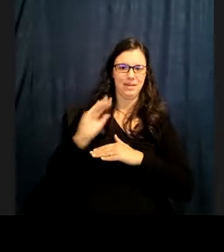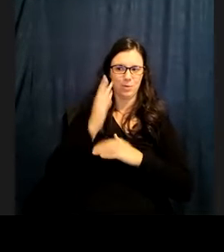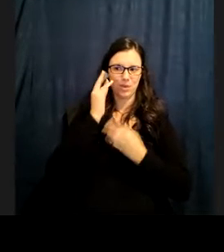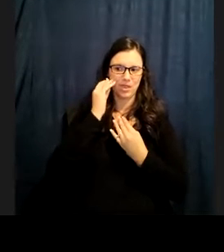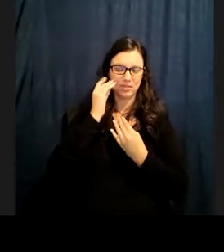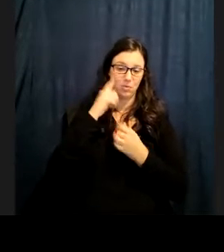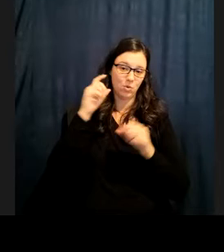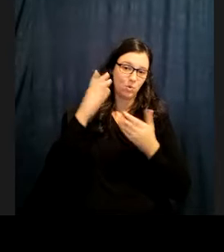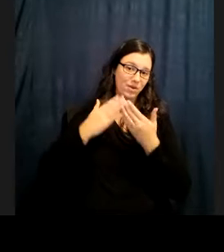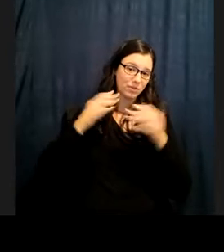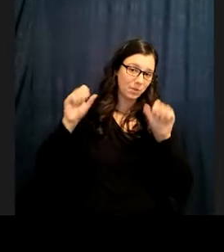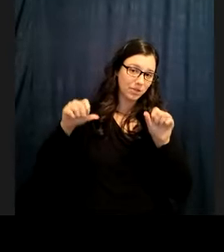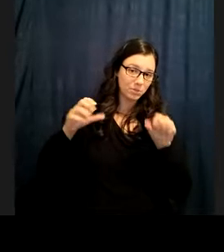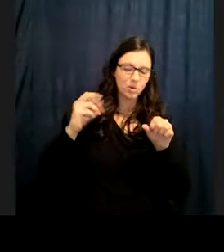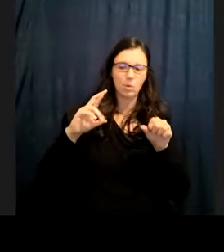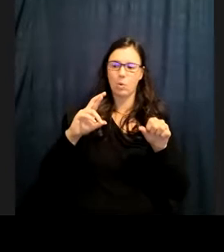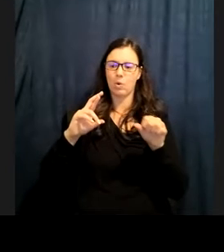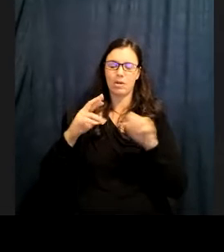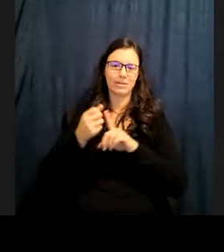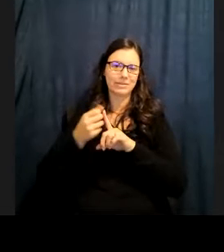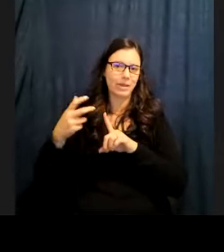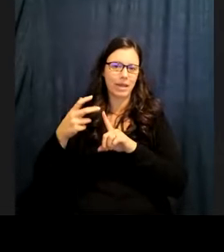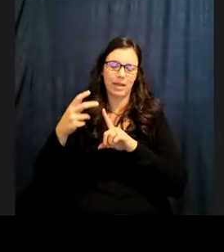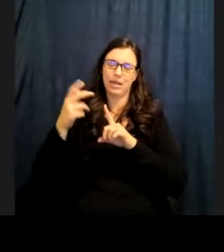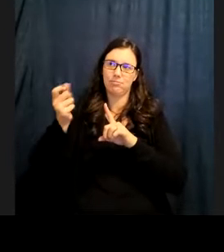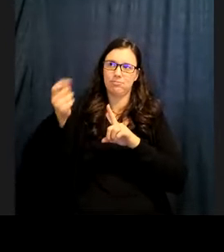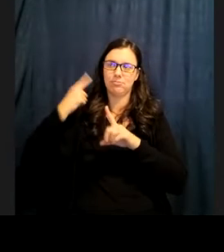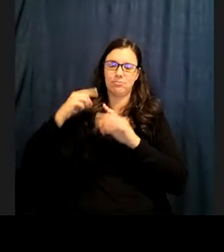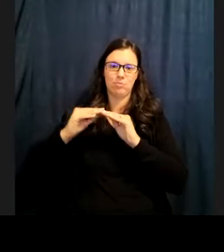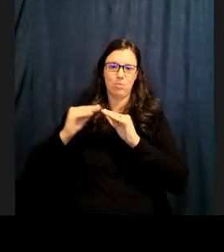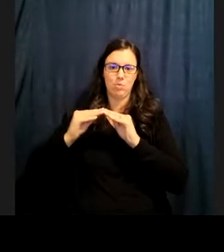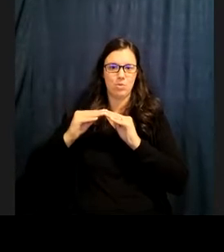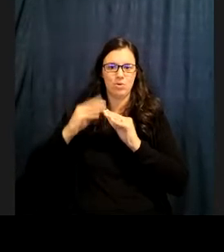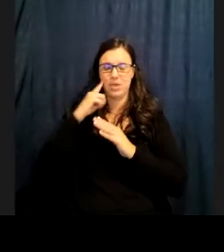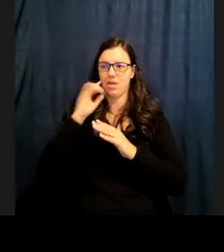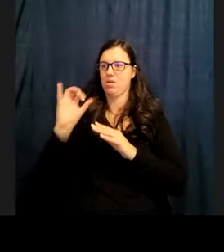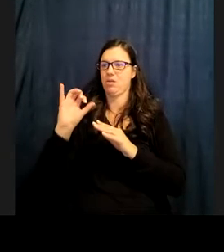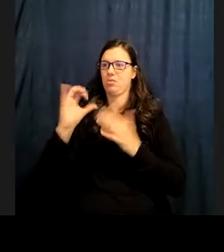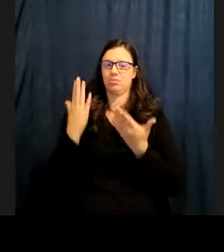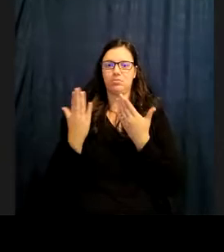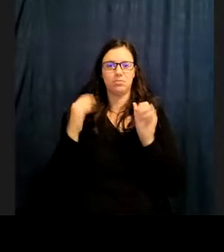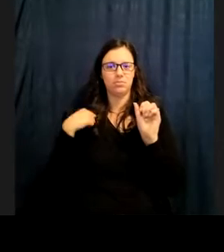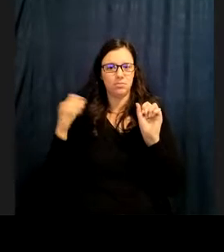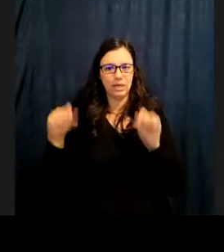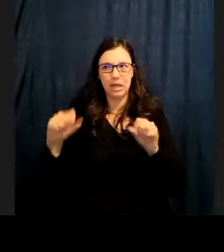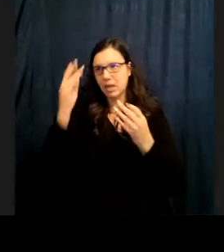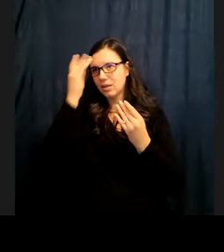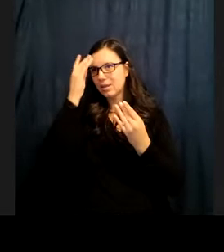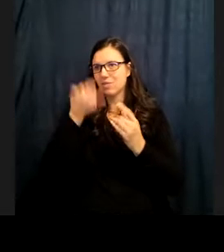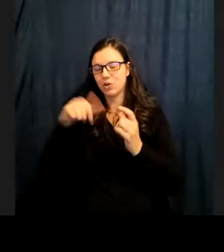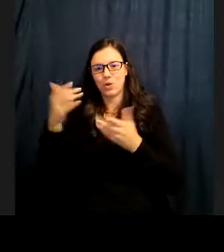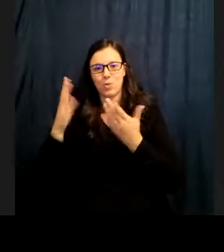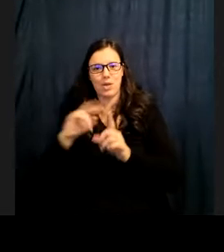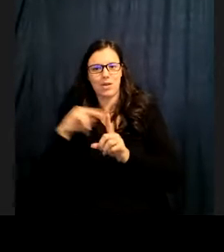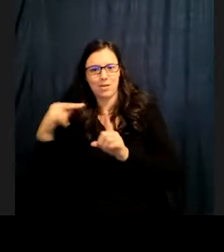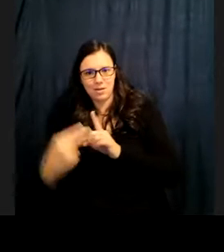possible, or maybe even expand our horizons to think, oh, well, maybe I can, you know, think of things this other way. So that